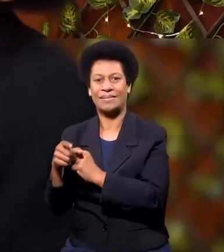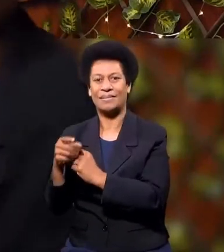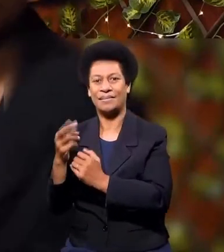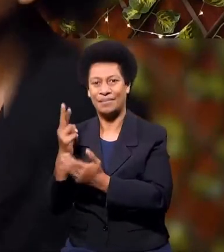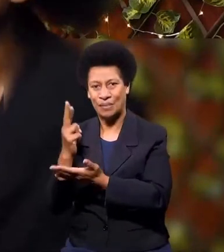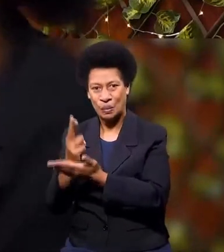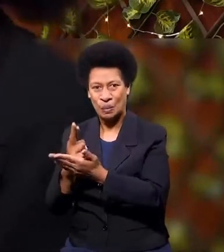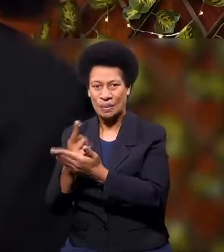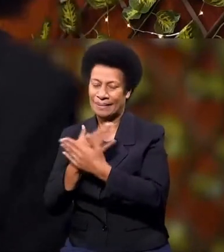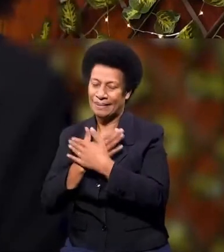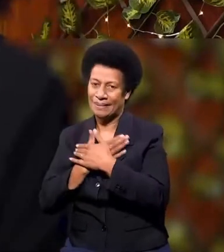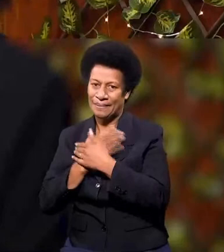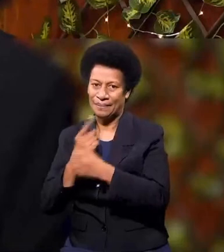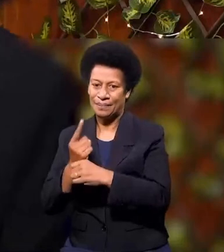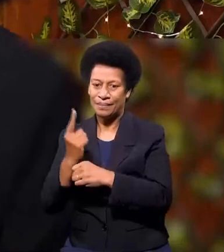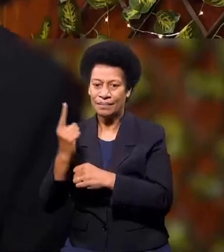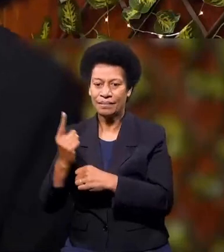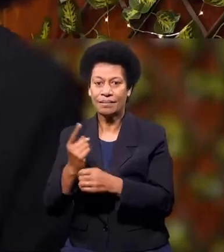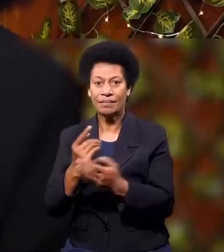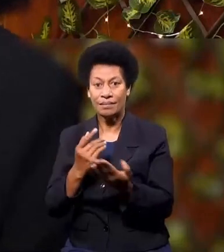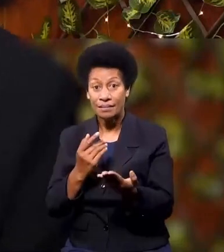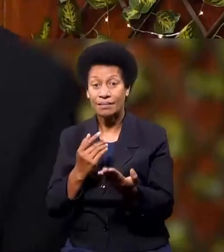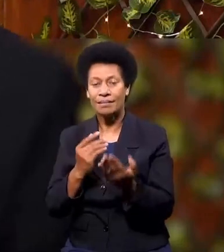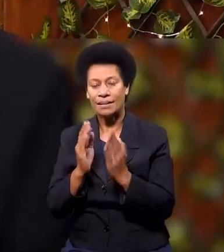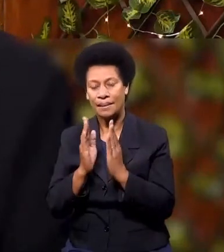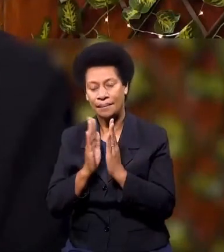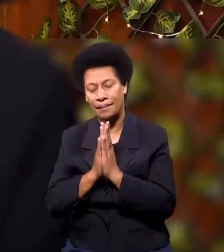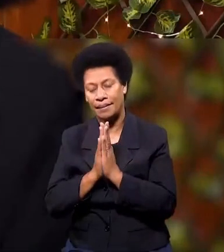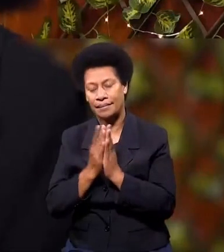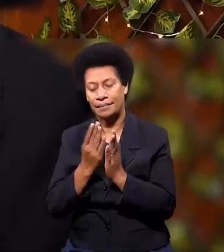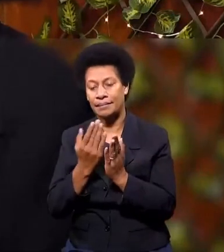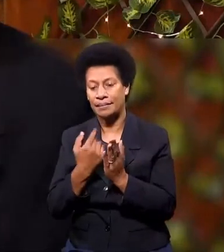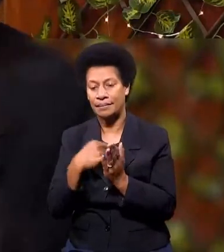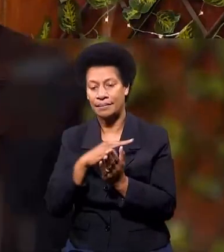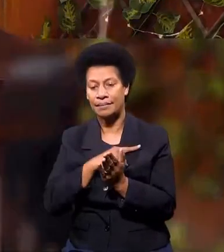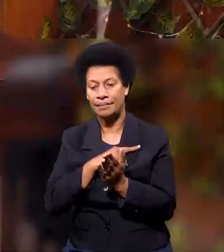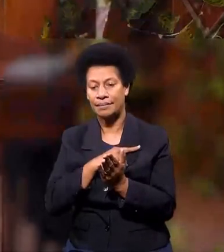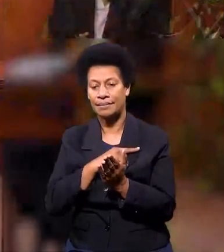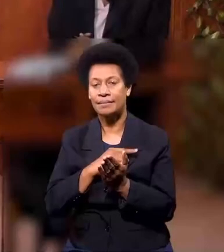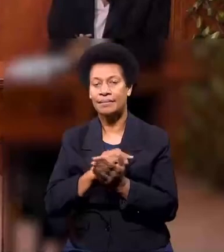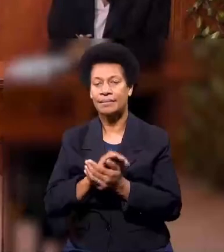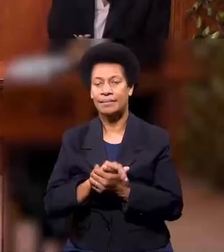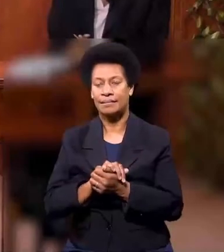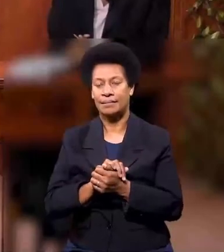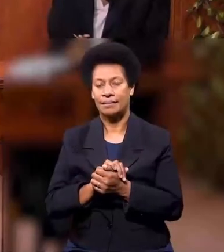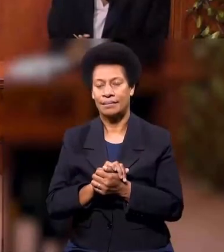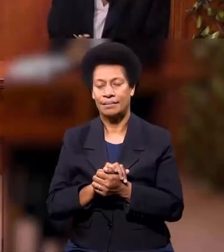As we come to a close, I'll just ask Ms. Williams, can you grace us with a word of prayer? Thank you.